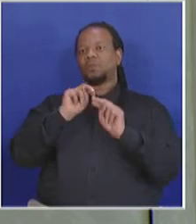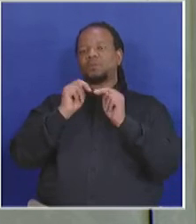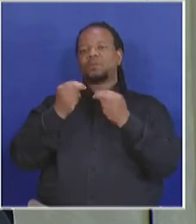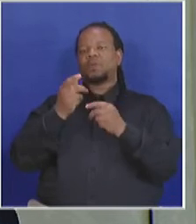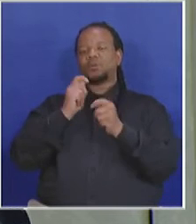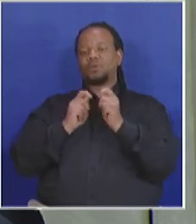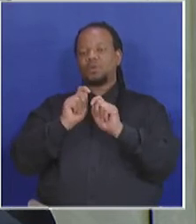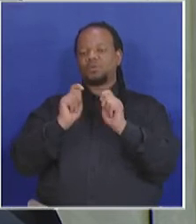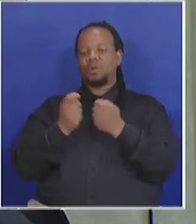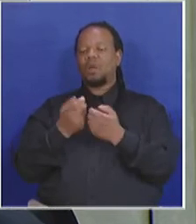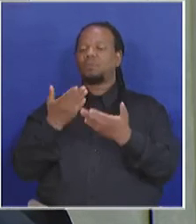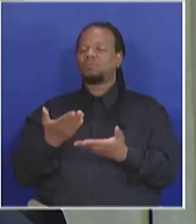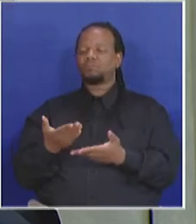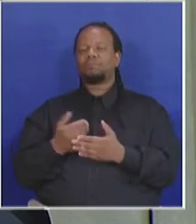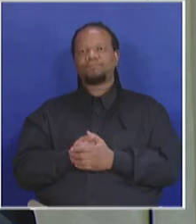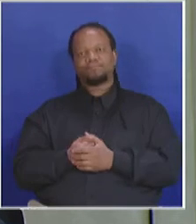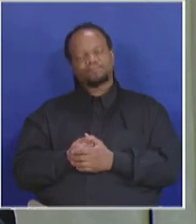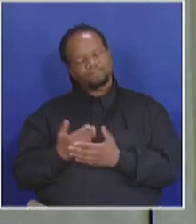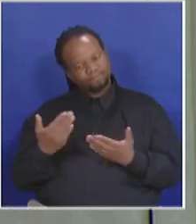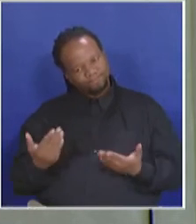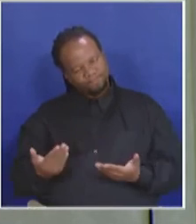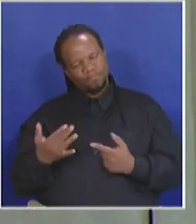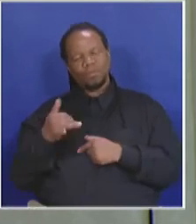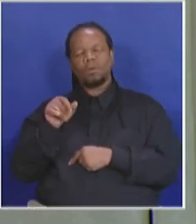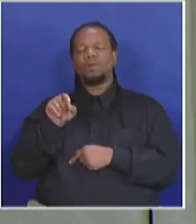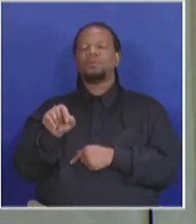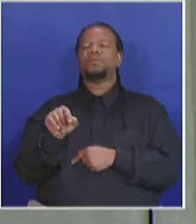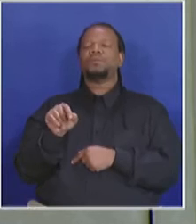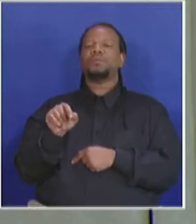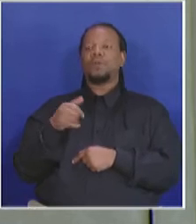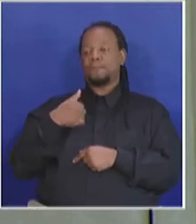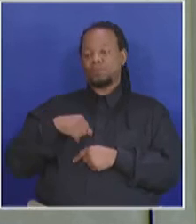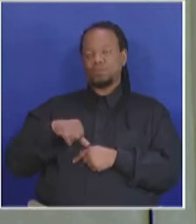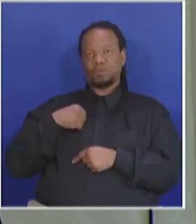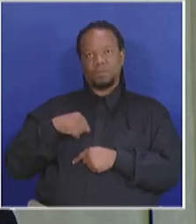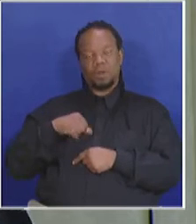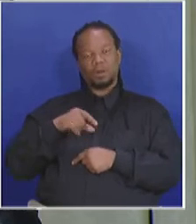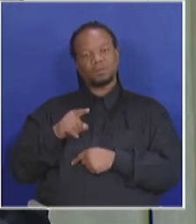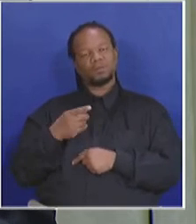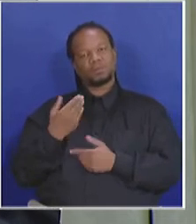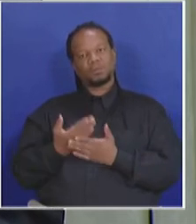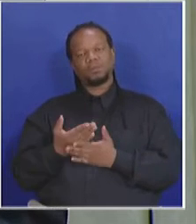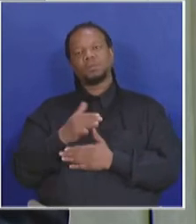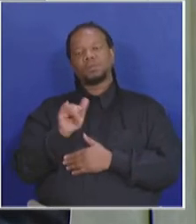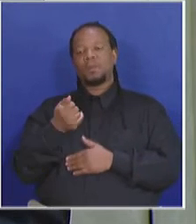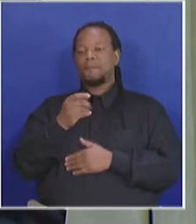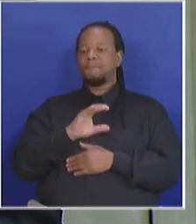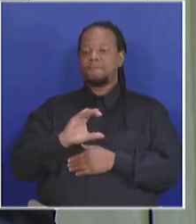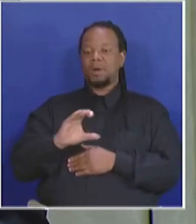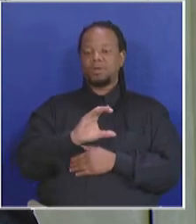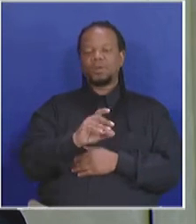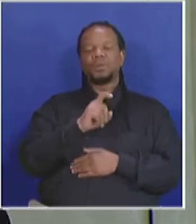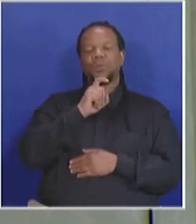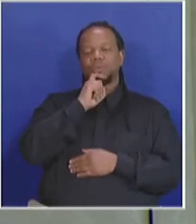That present that our municipalities are in course and does understand that the money given, they must spend it as